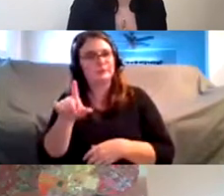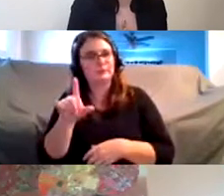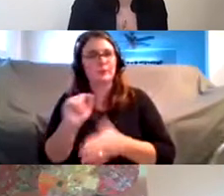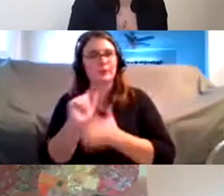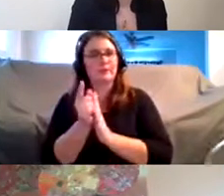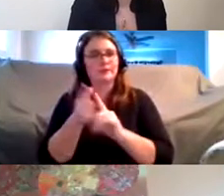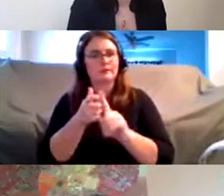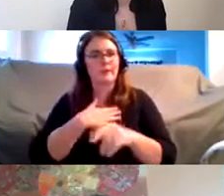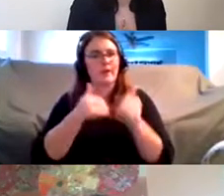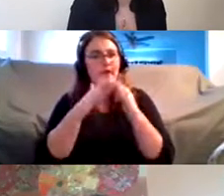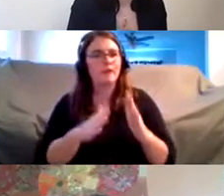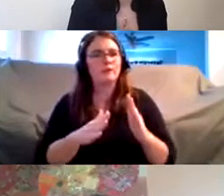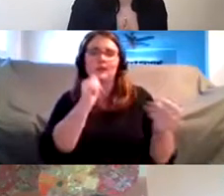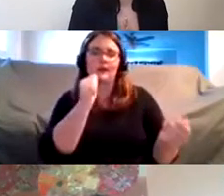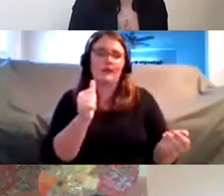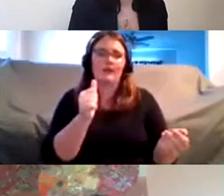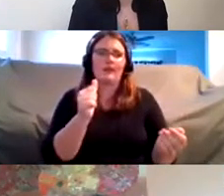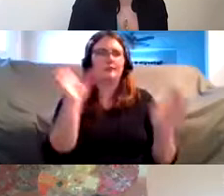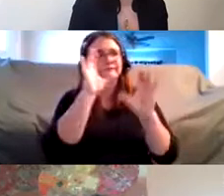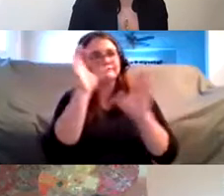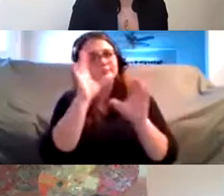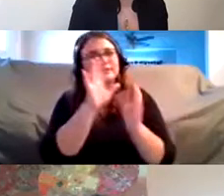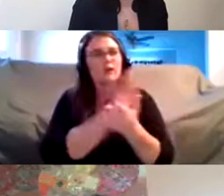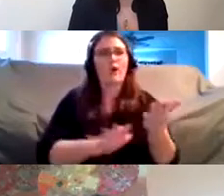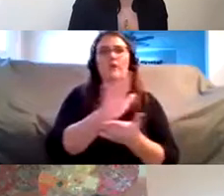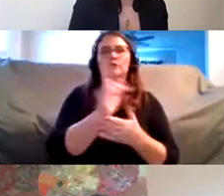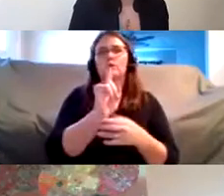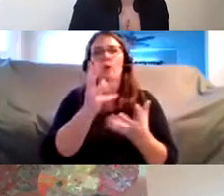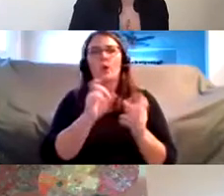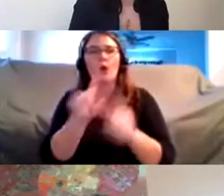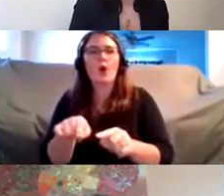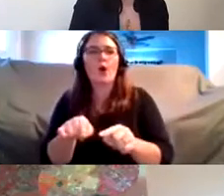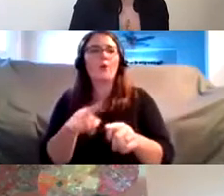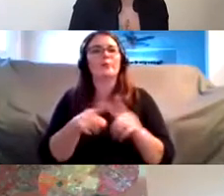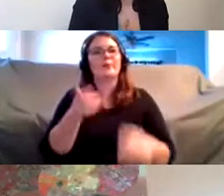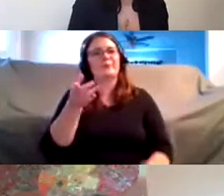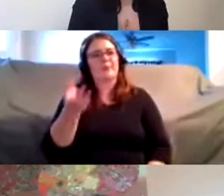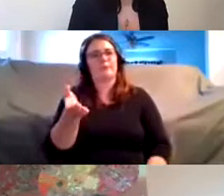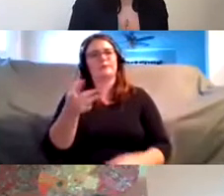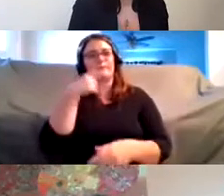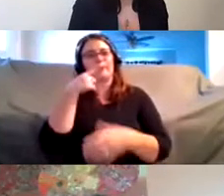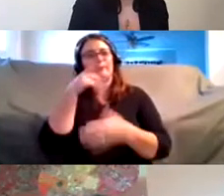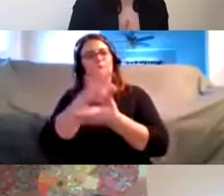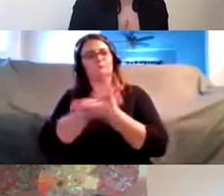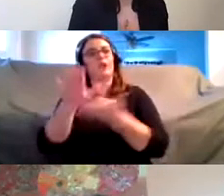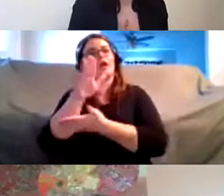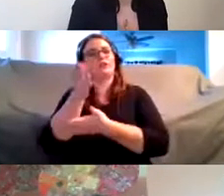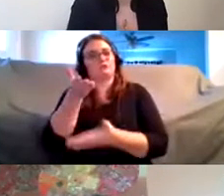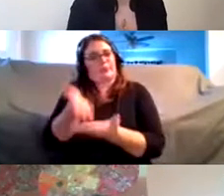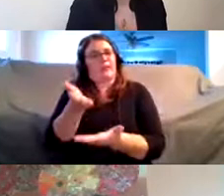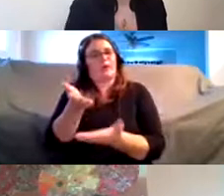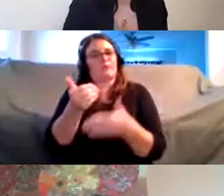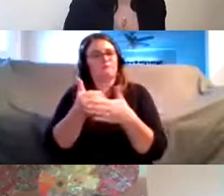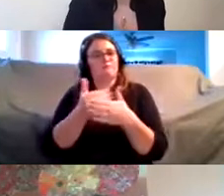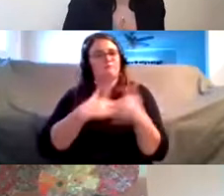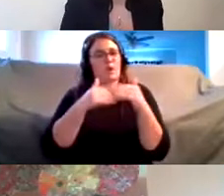or choice. That was the public school that was right there. My father, who was a very